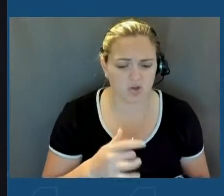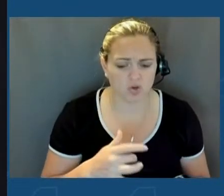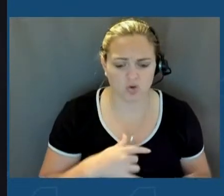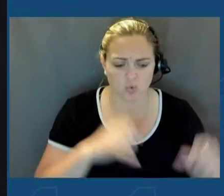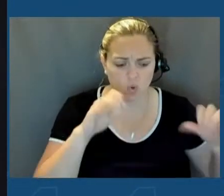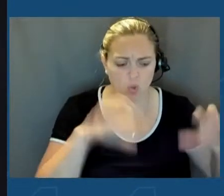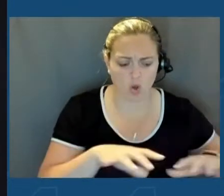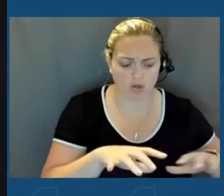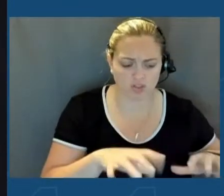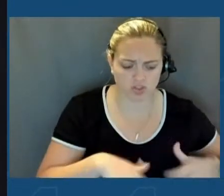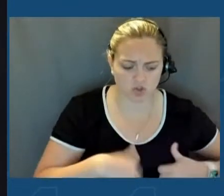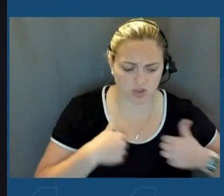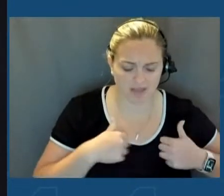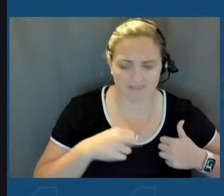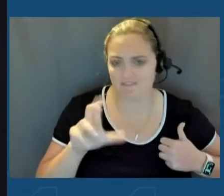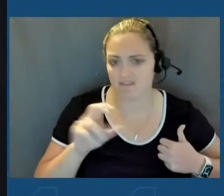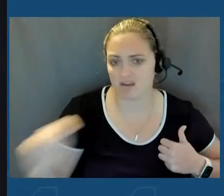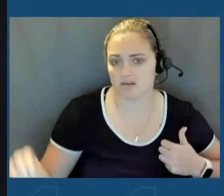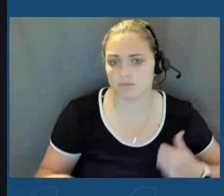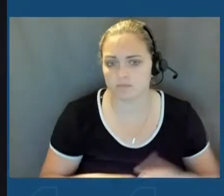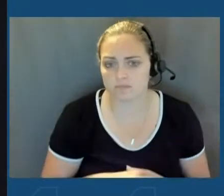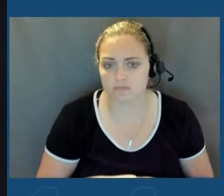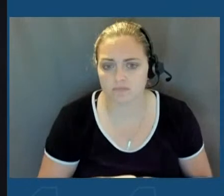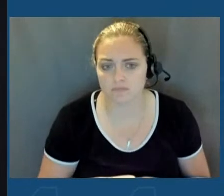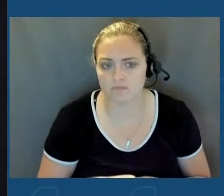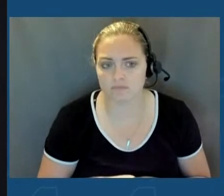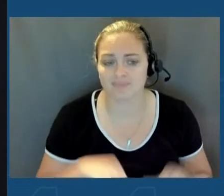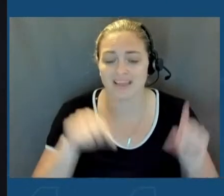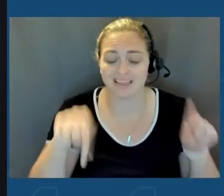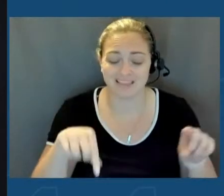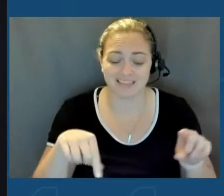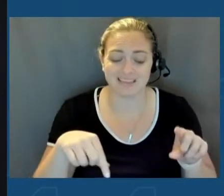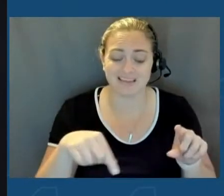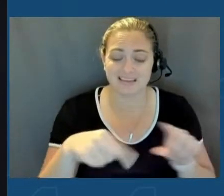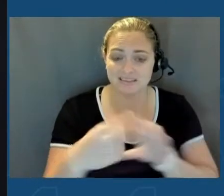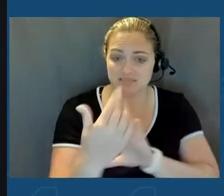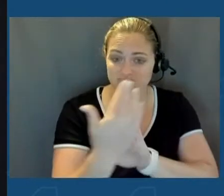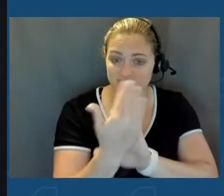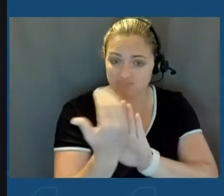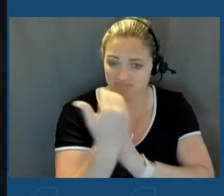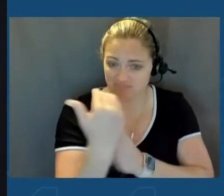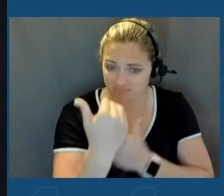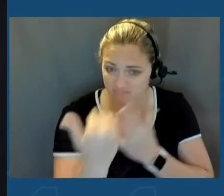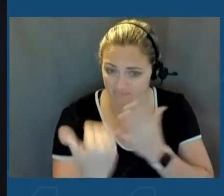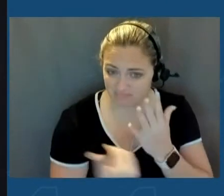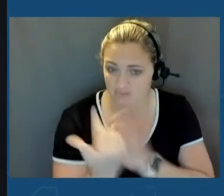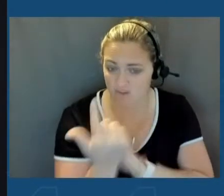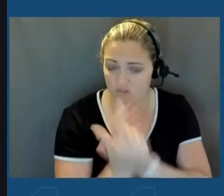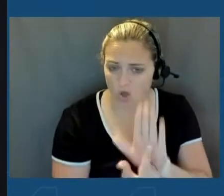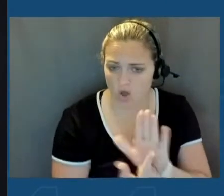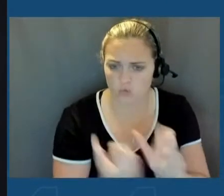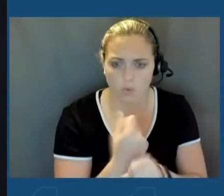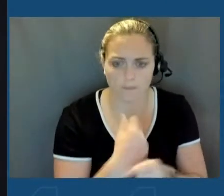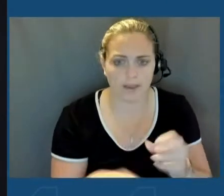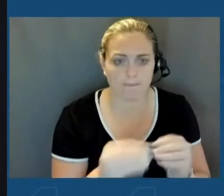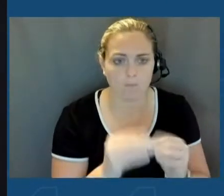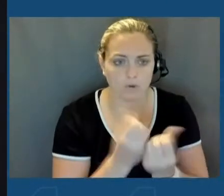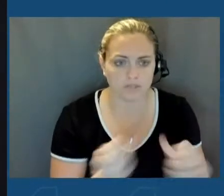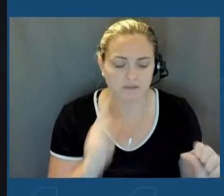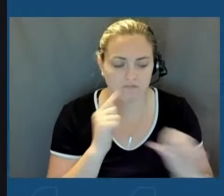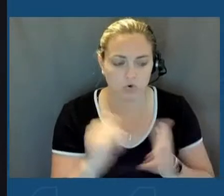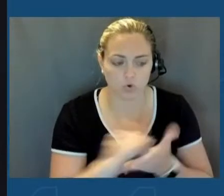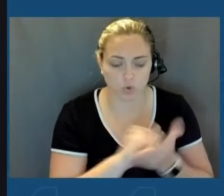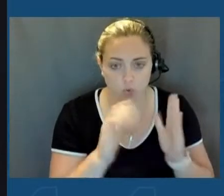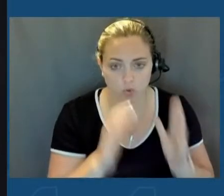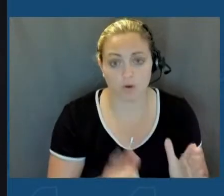lives in vain. This package of legislation will make New Yorkers safer, but I am also